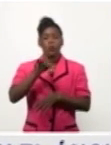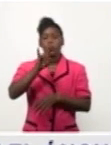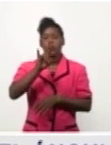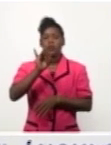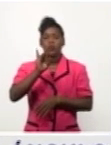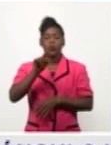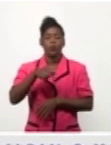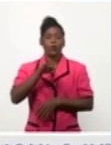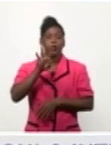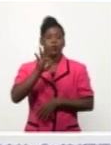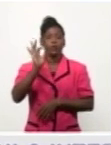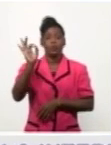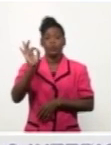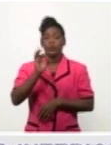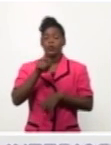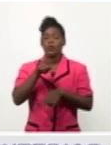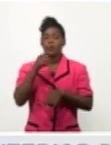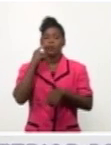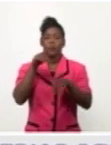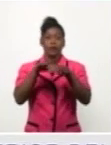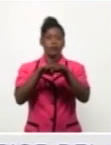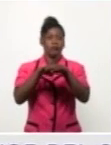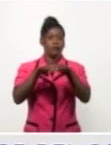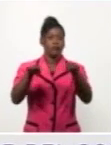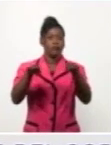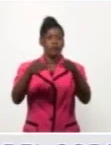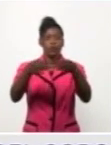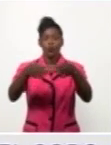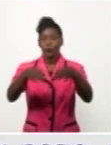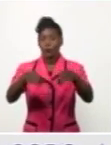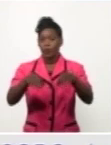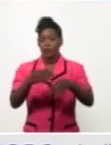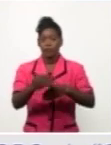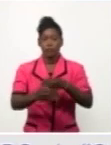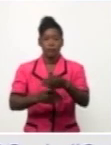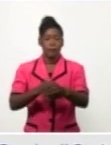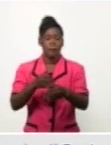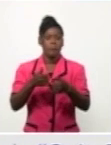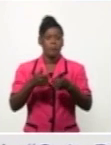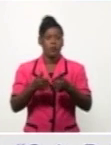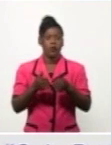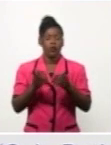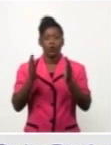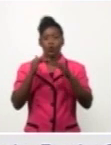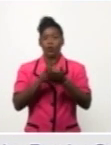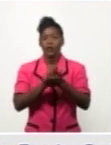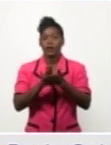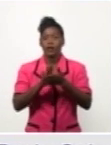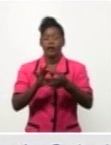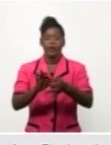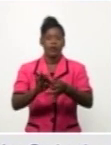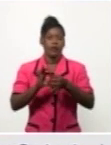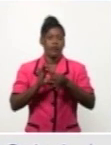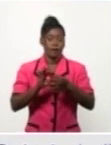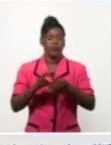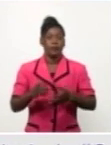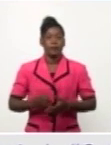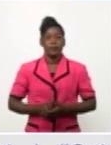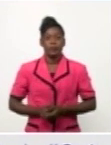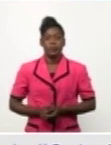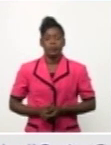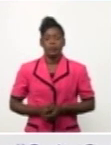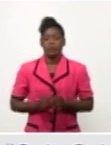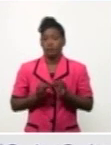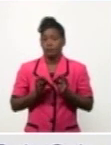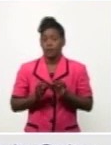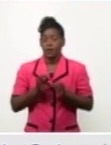188 of them, that is 97.4%, have a stable clinical condition without any